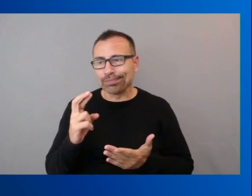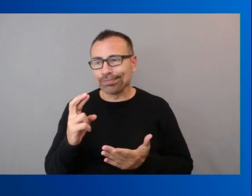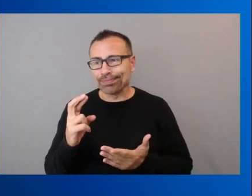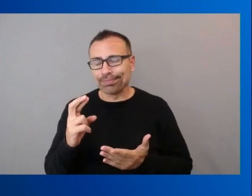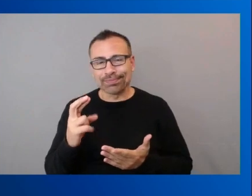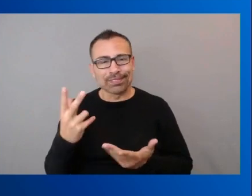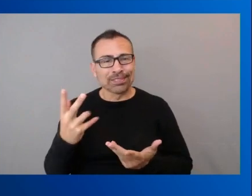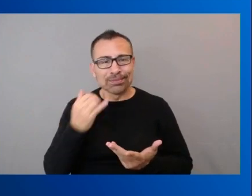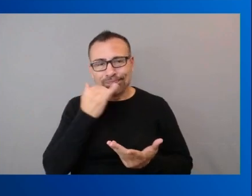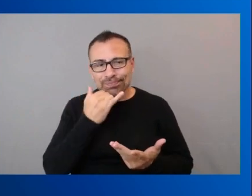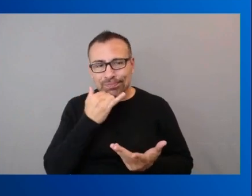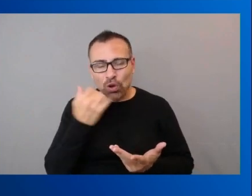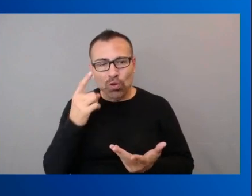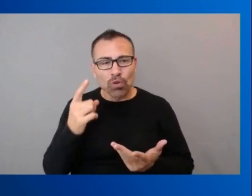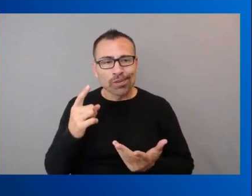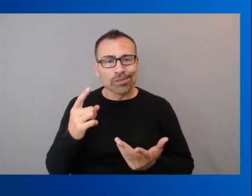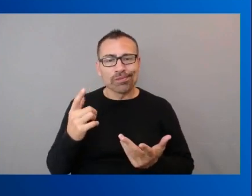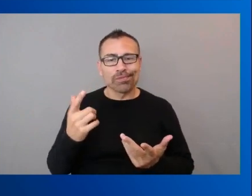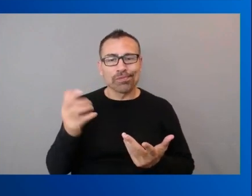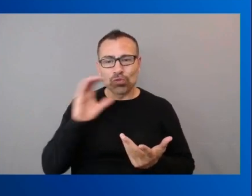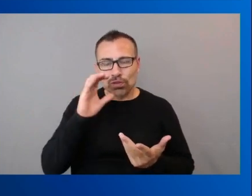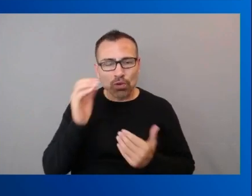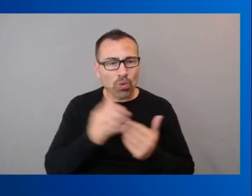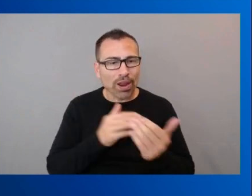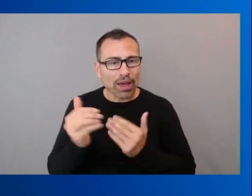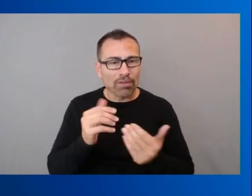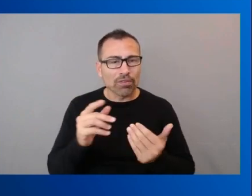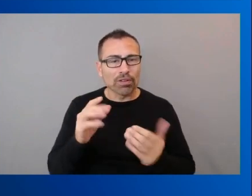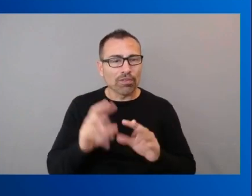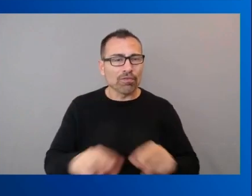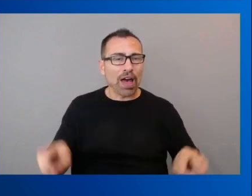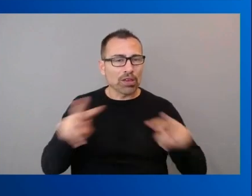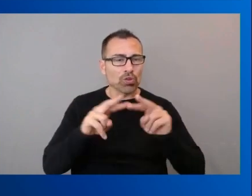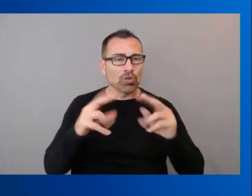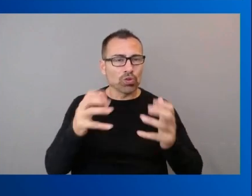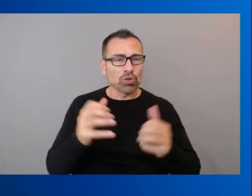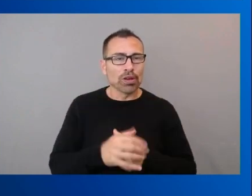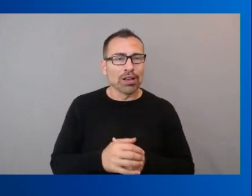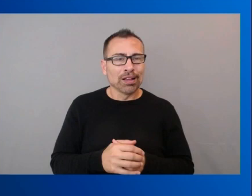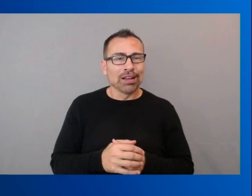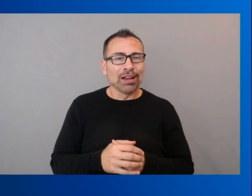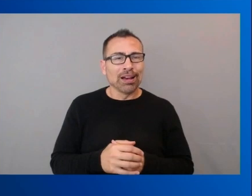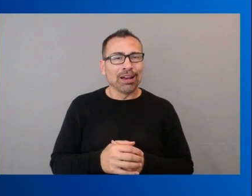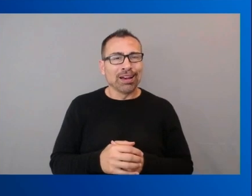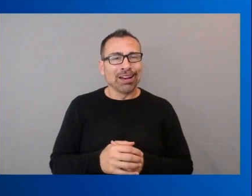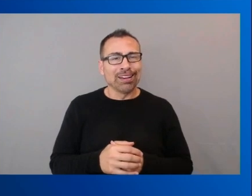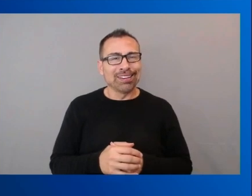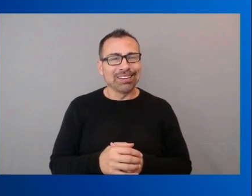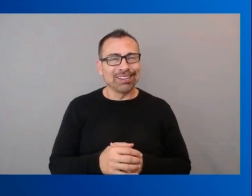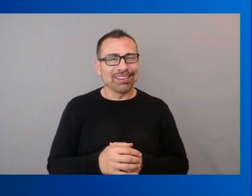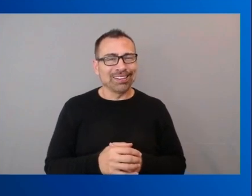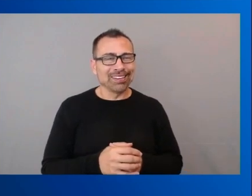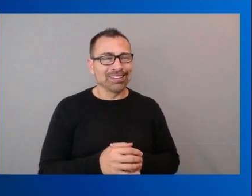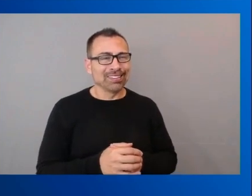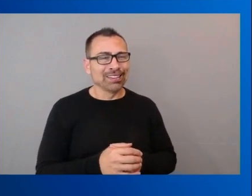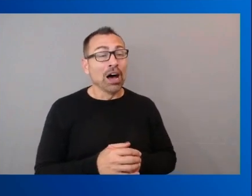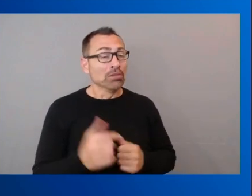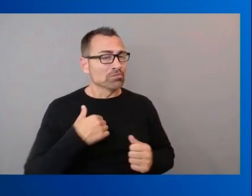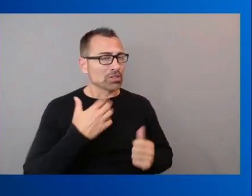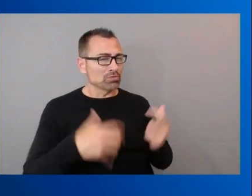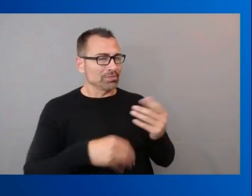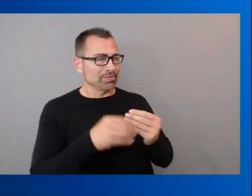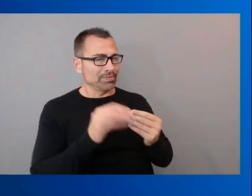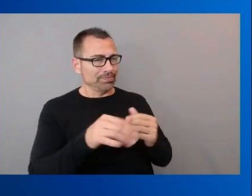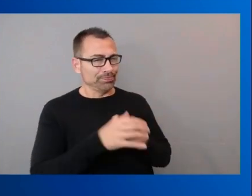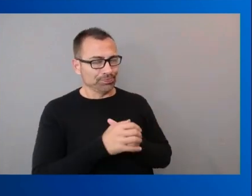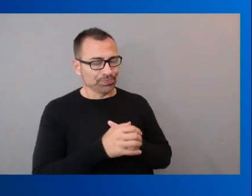just whatever key or value you want? Yeah. Sorry, I'm going to pile on top of that for a minute too. And I don't know if you